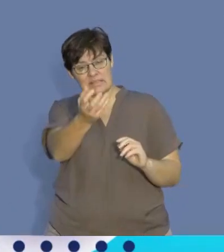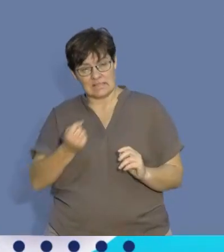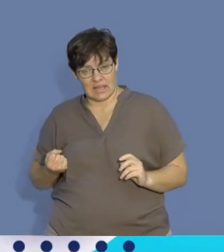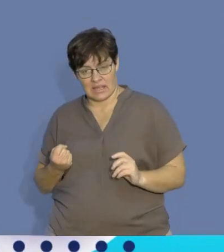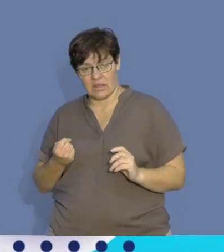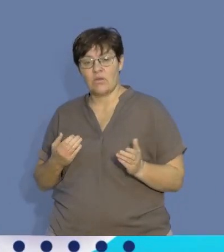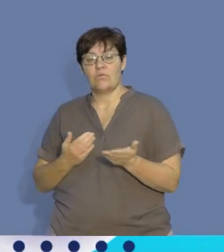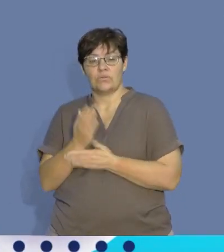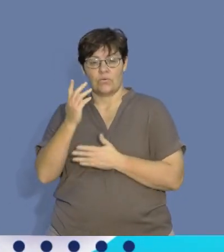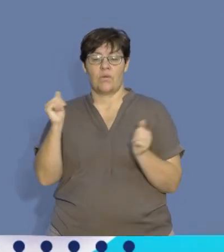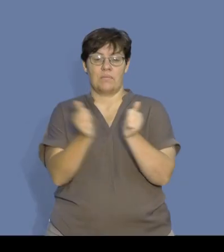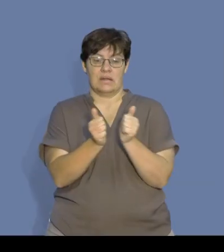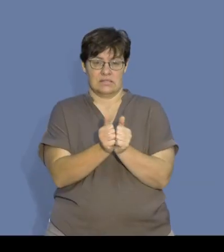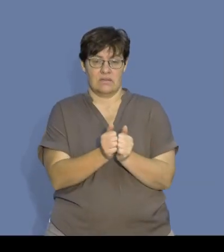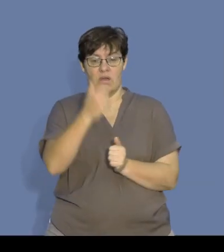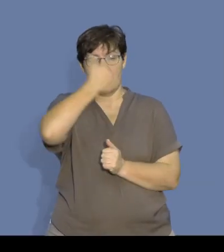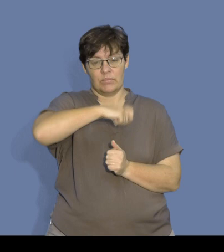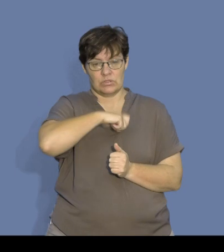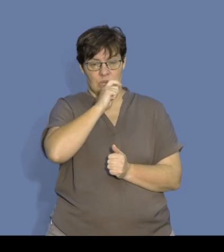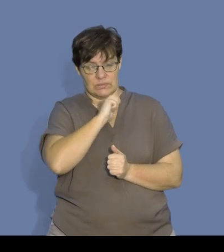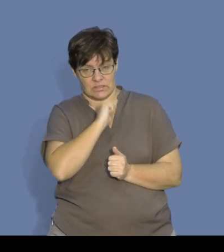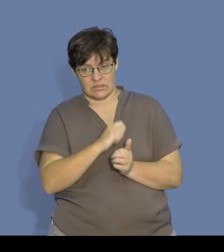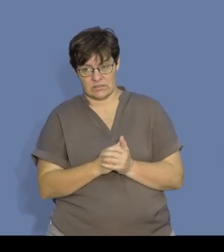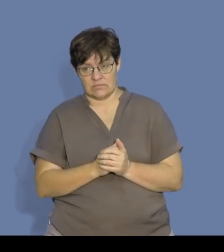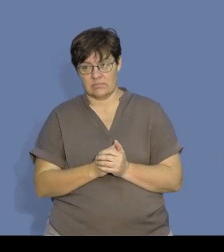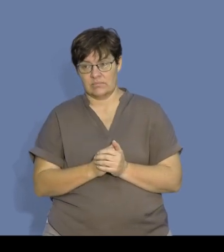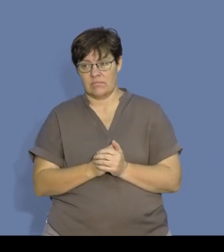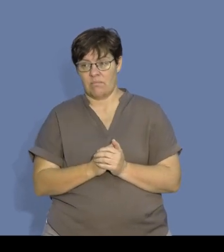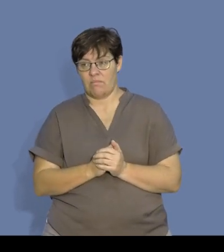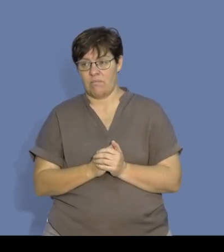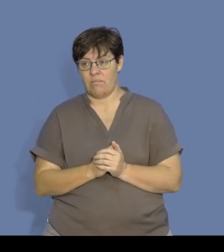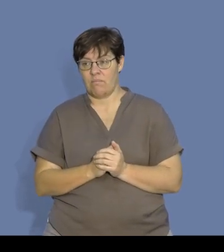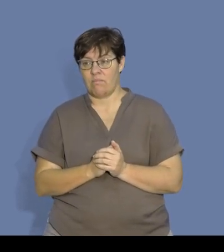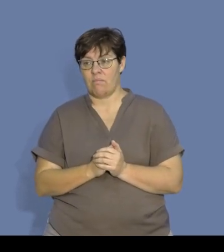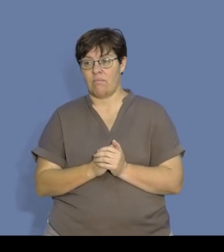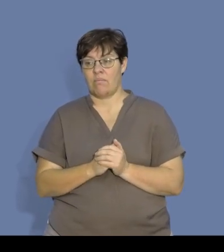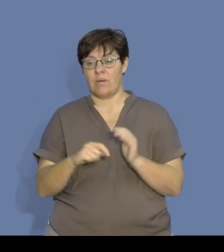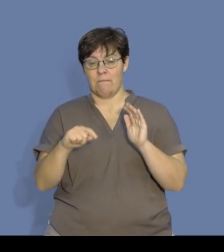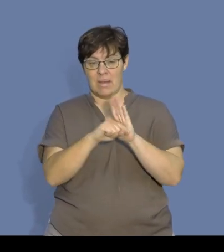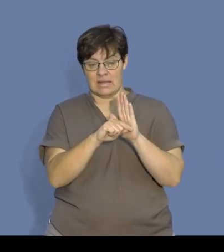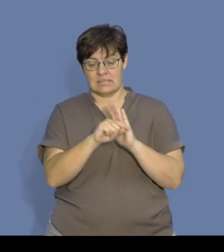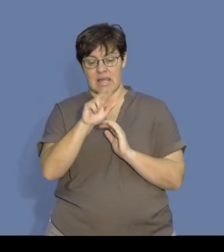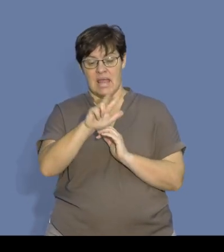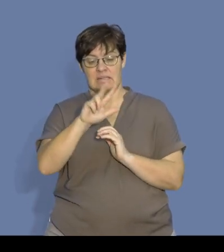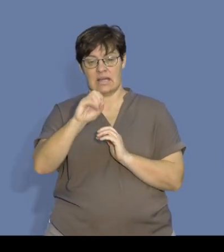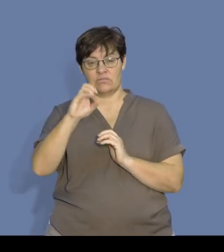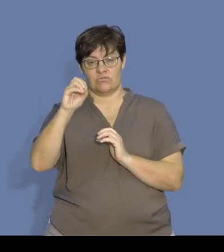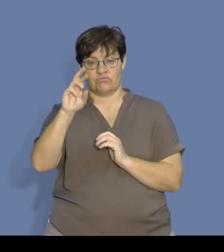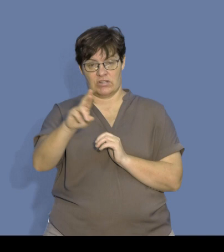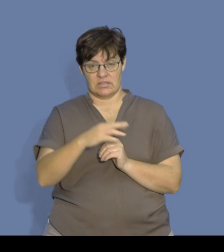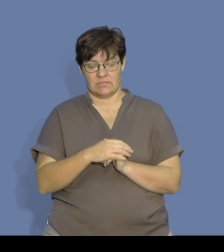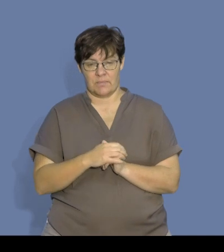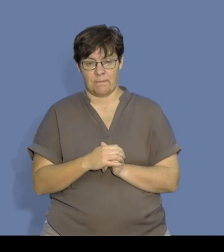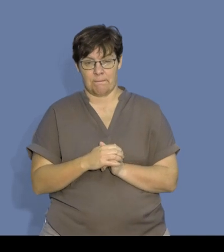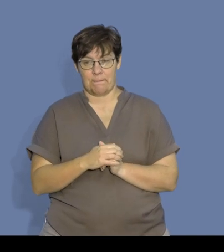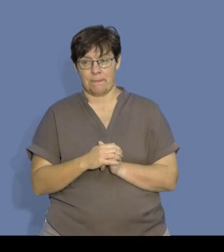taken away by the partner for personal use. So let's do that. We're obviously minusing 800